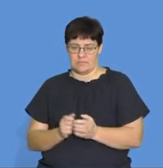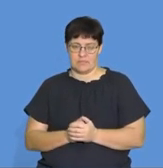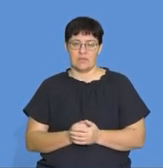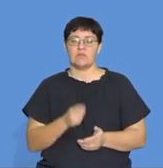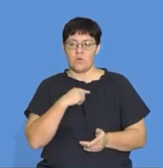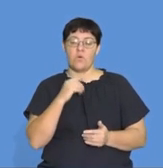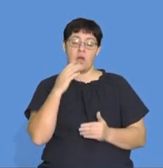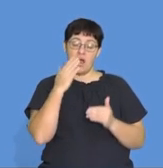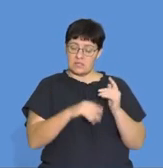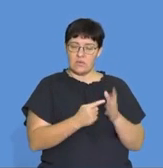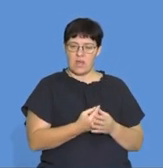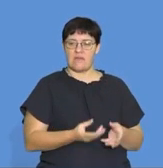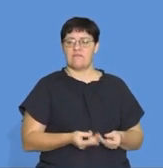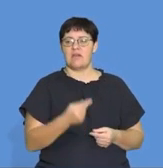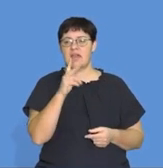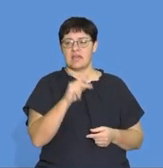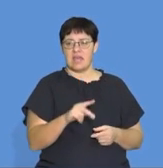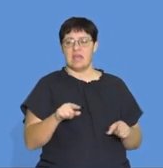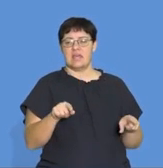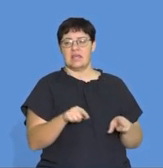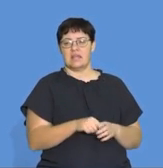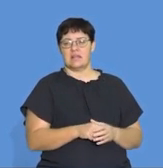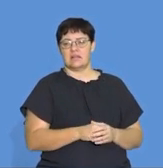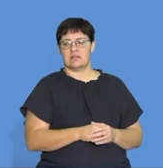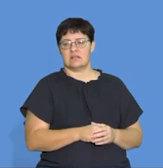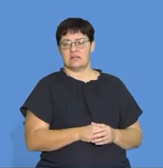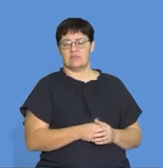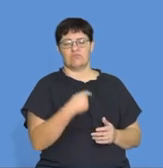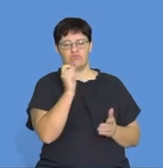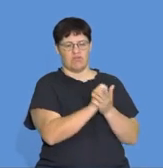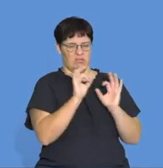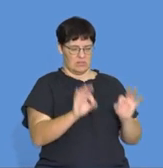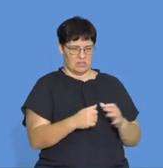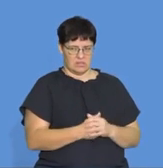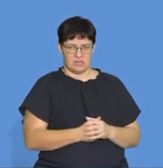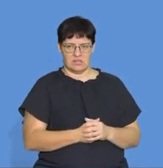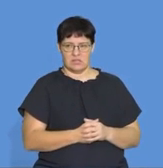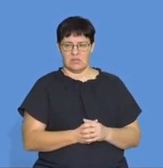k is equals to, let me write that properly. I will get k